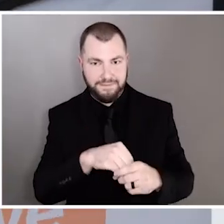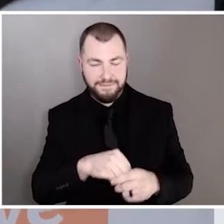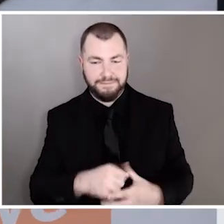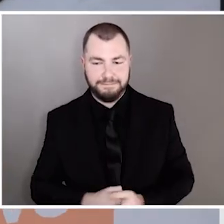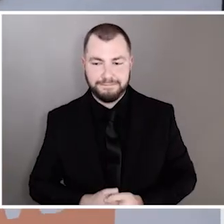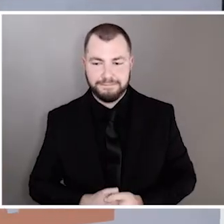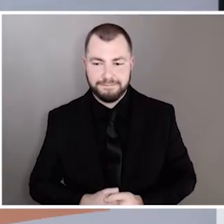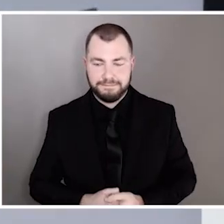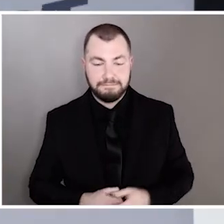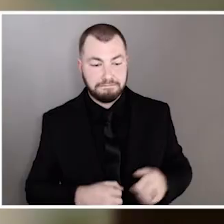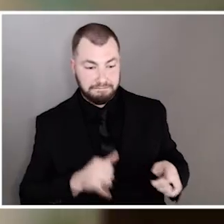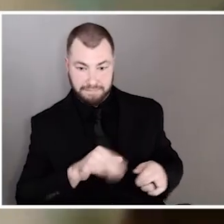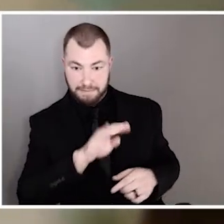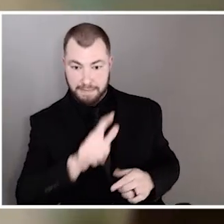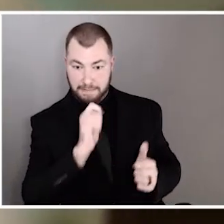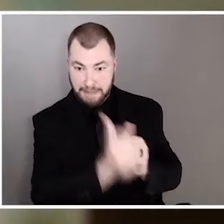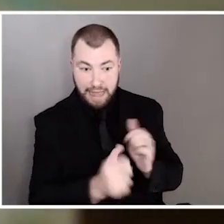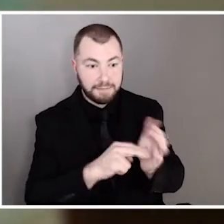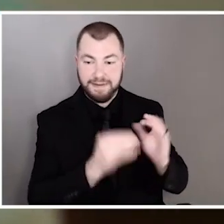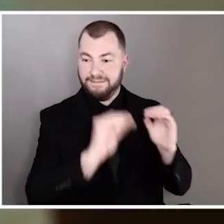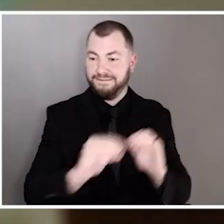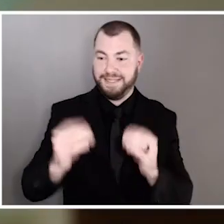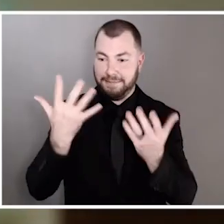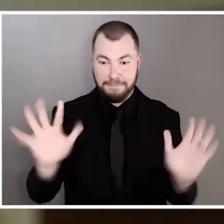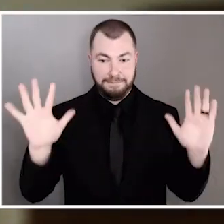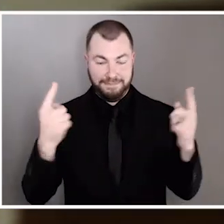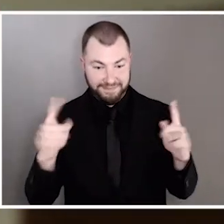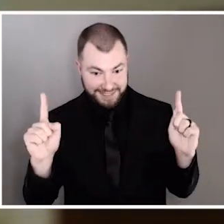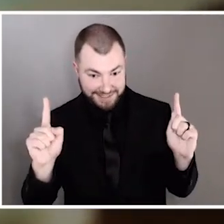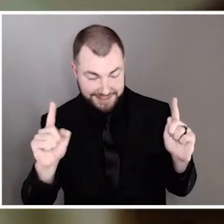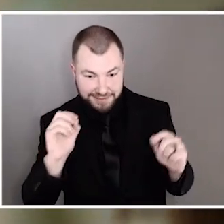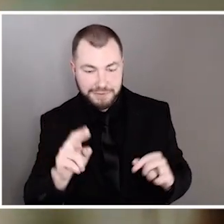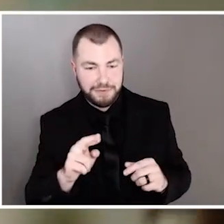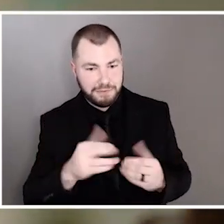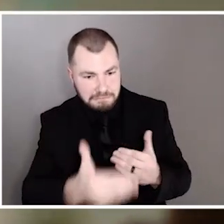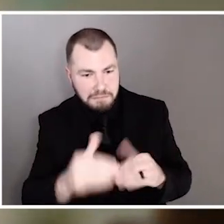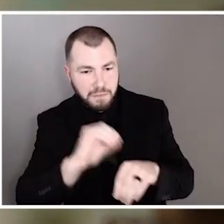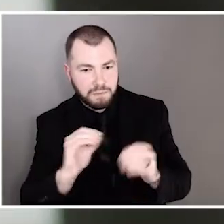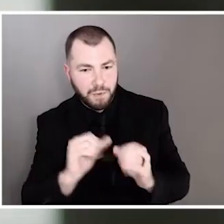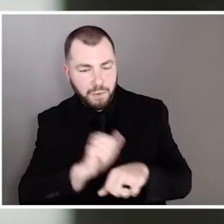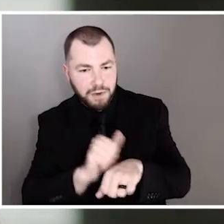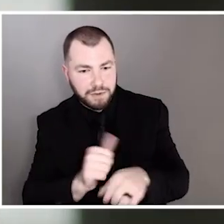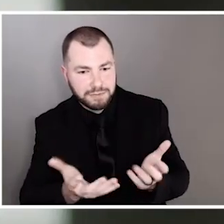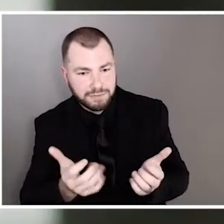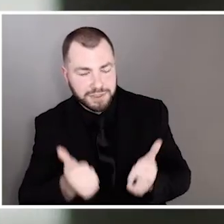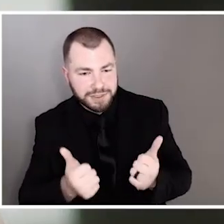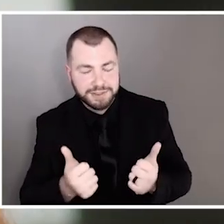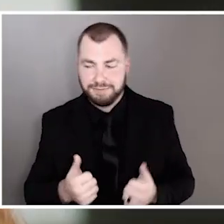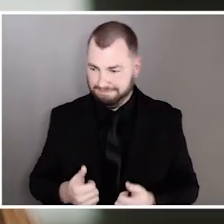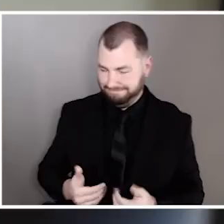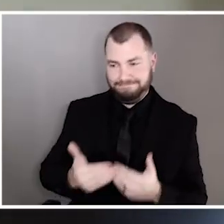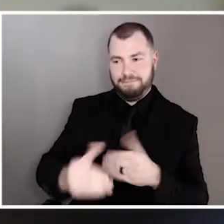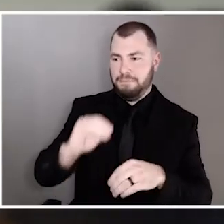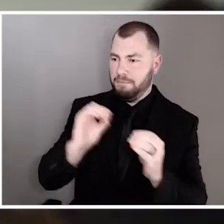Does a bill like this fix everything, or is there still much more work to do? There's a lot more work to do. There is accessibility issues